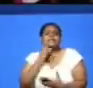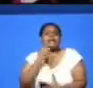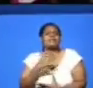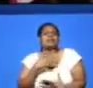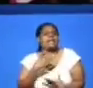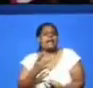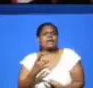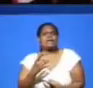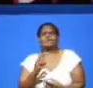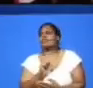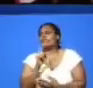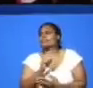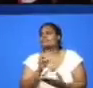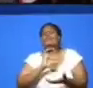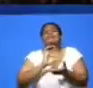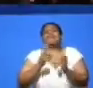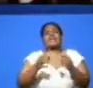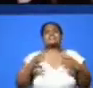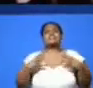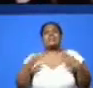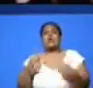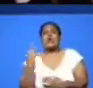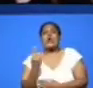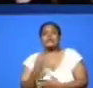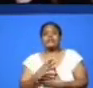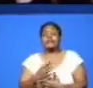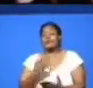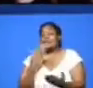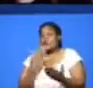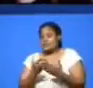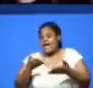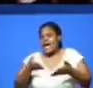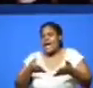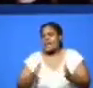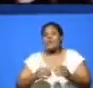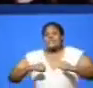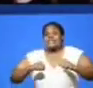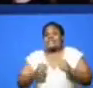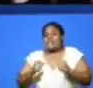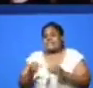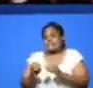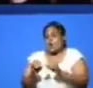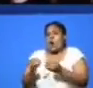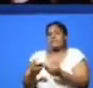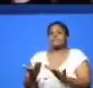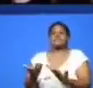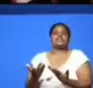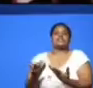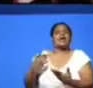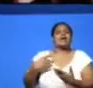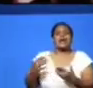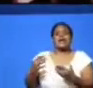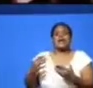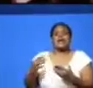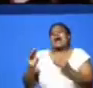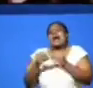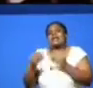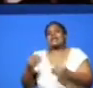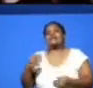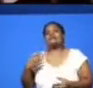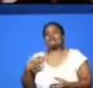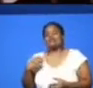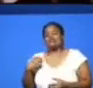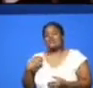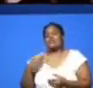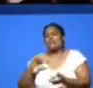time to change my shirt. Are you listening to me? And it's a good thing they allow me a space in my office to keep a spare shirt. While I was changing